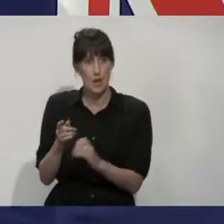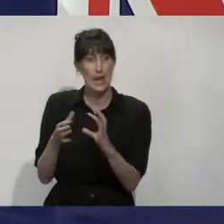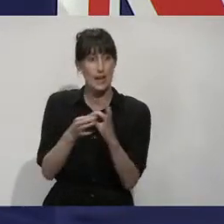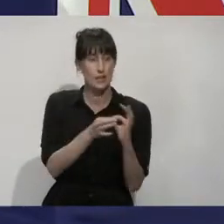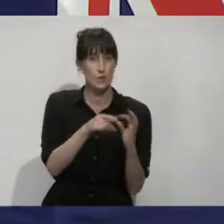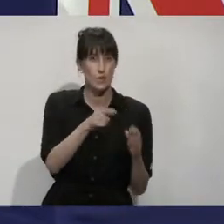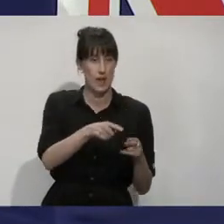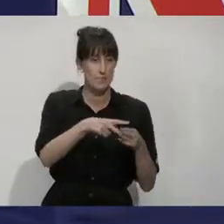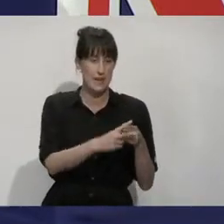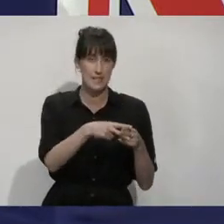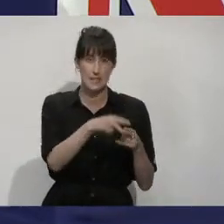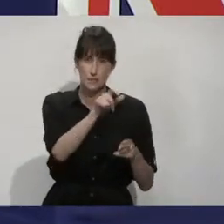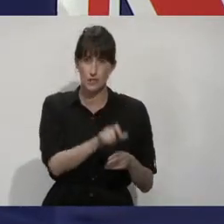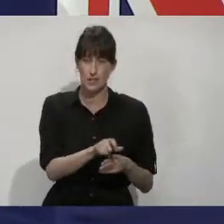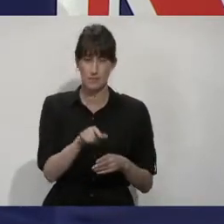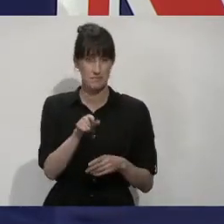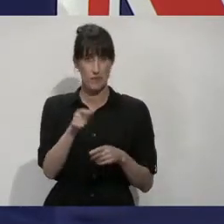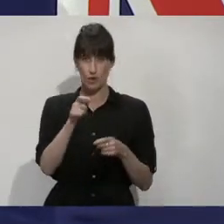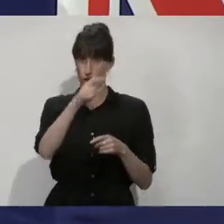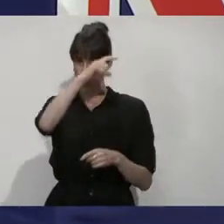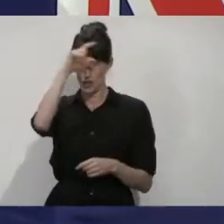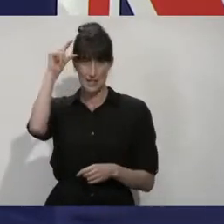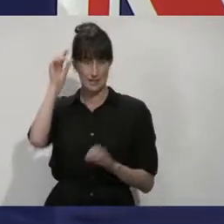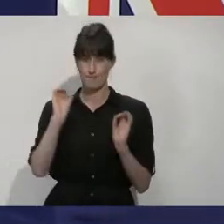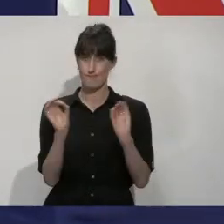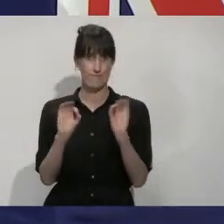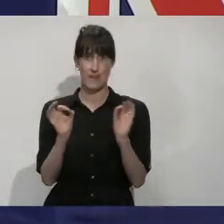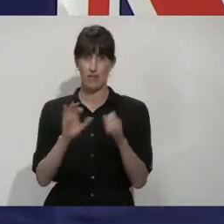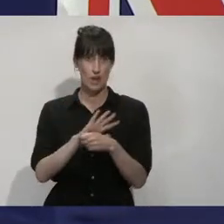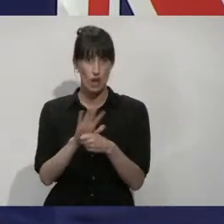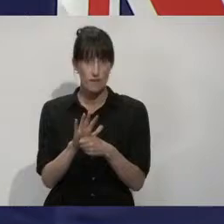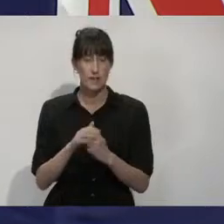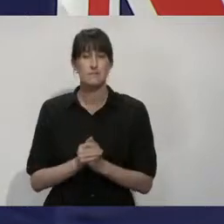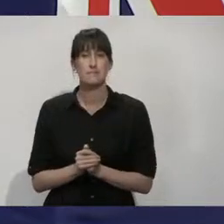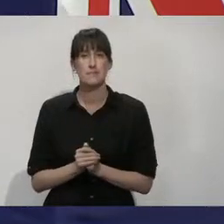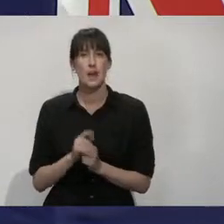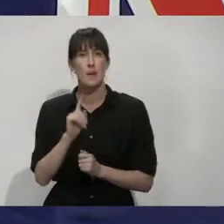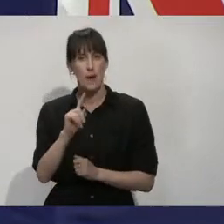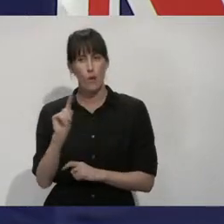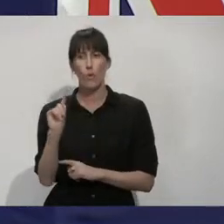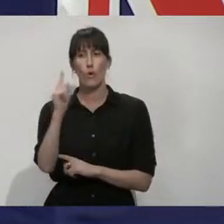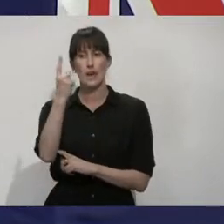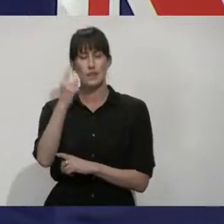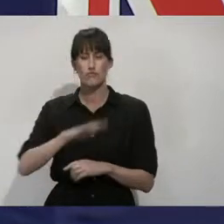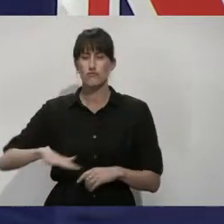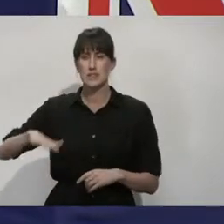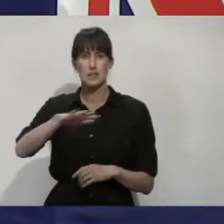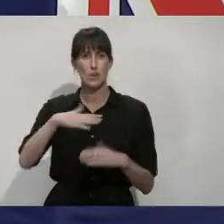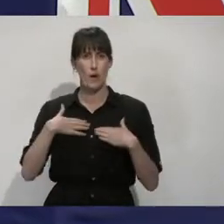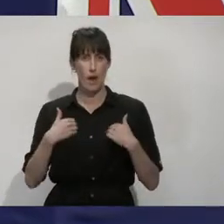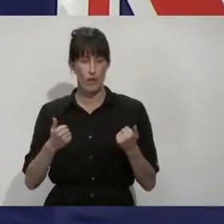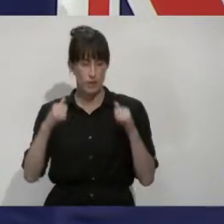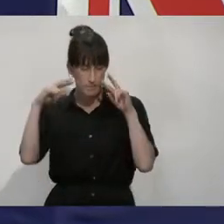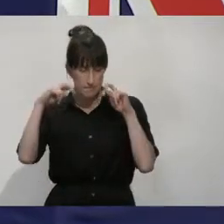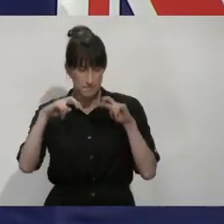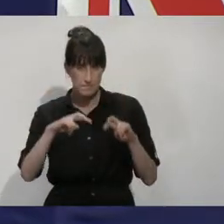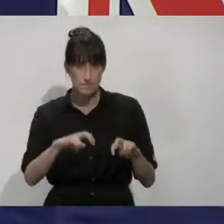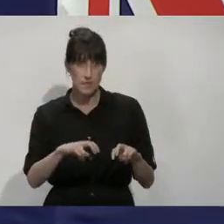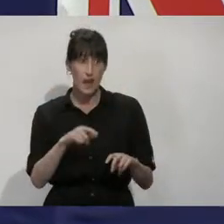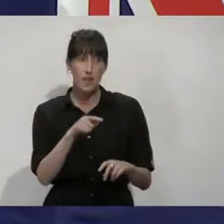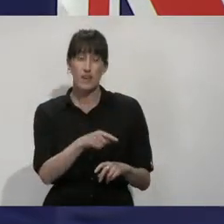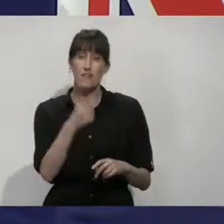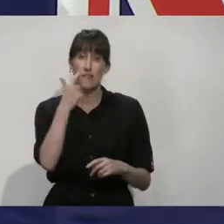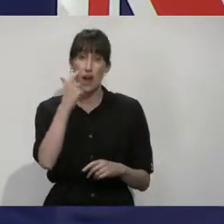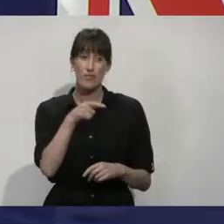further very good investigation work by Auckland Regional Public Health that has identified that the maintenance worker used a lift,